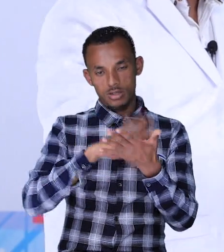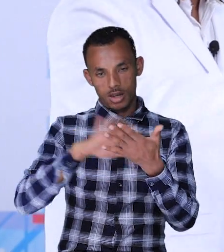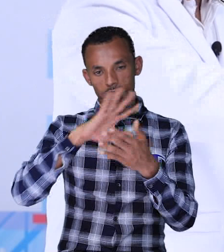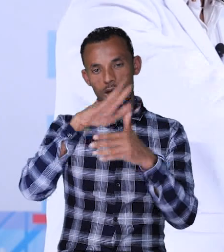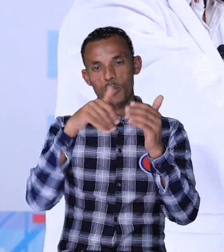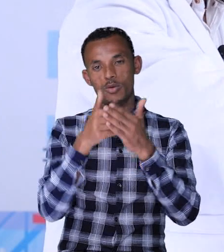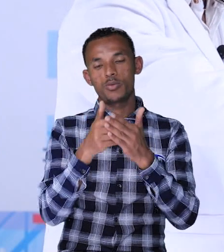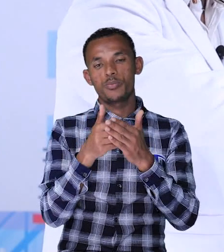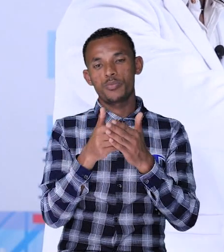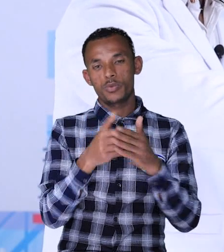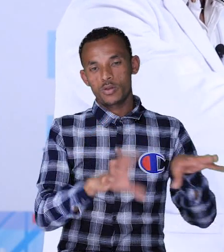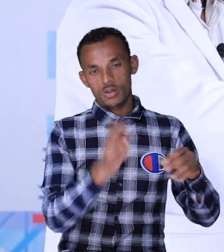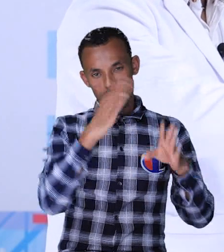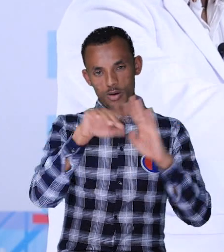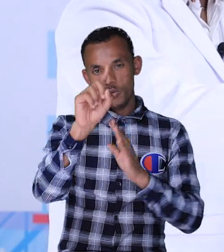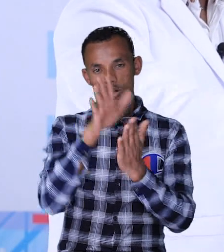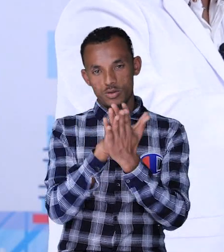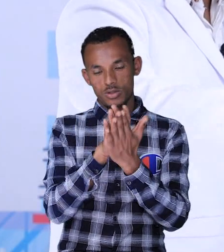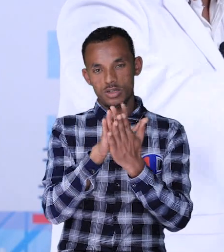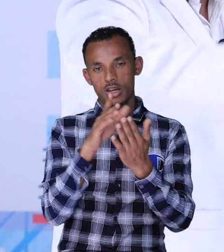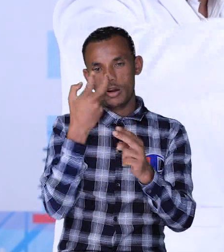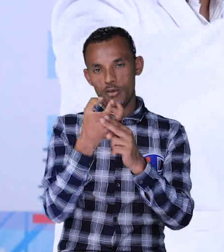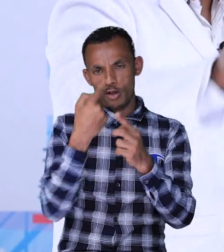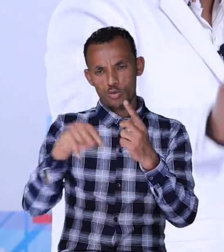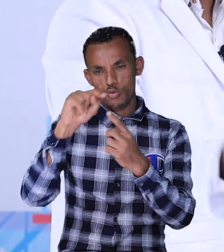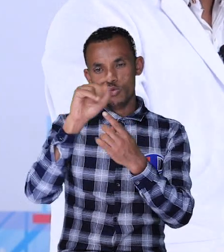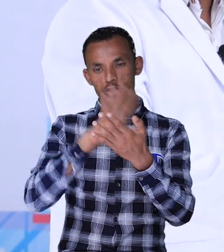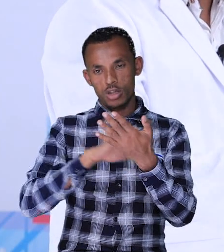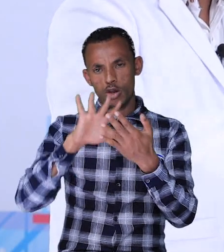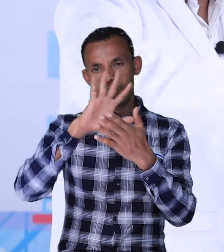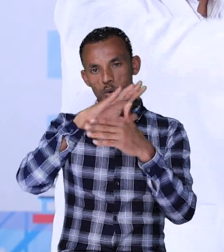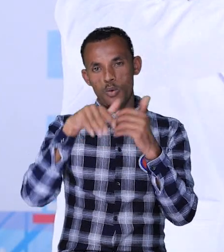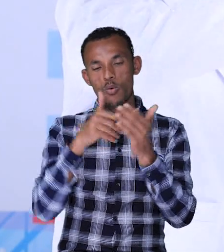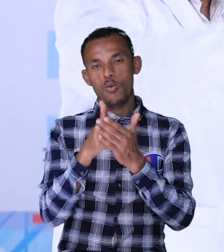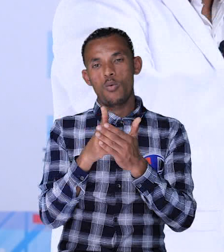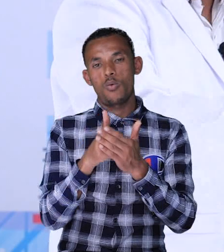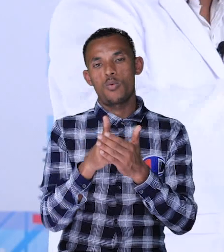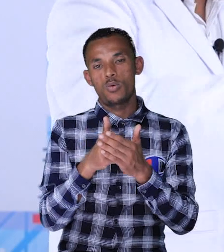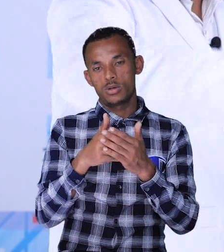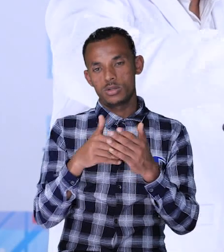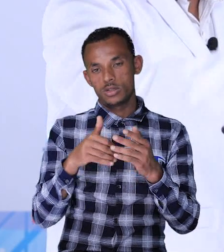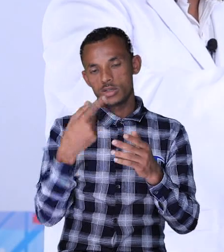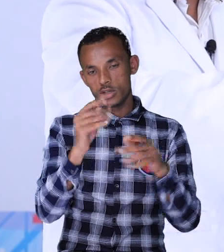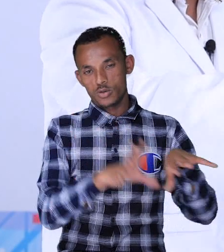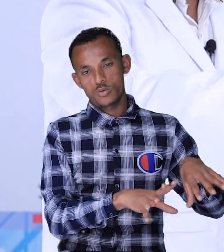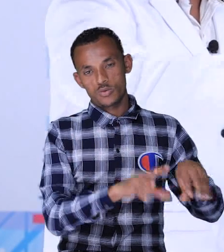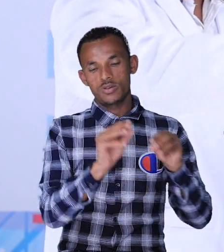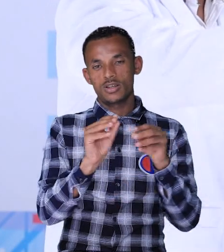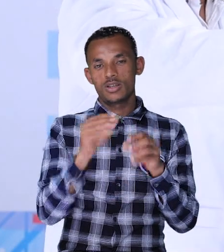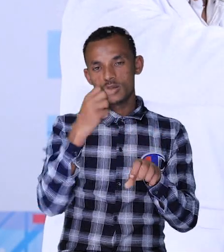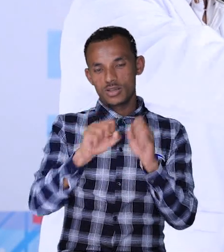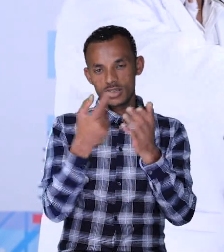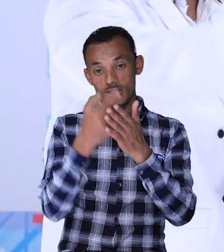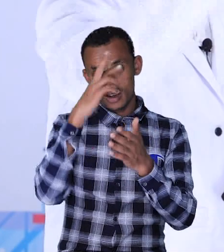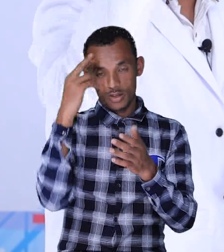about students in a certain school, it is difficult to just take census survey, to take all or to study all the students. So, in